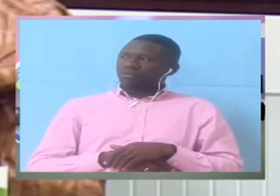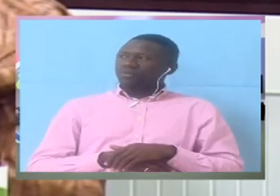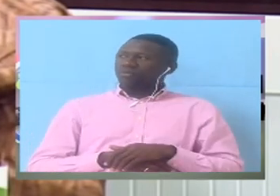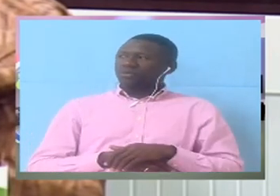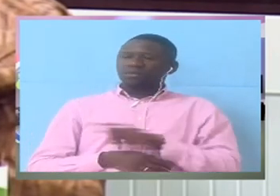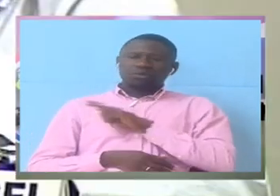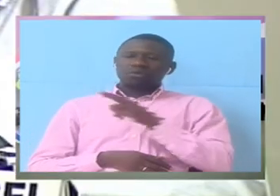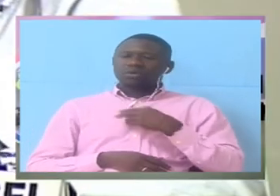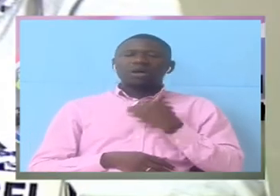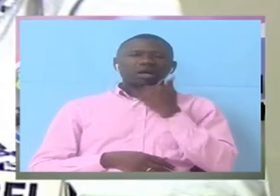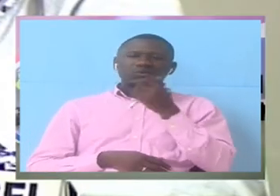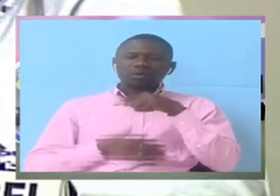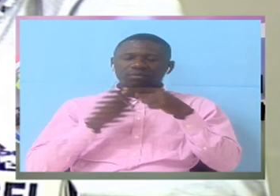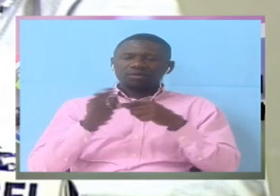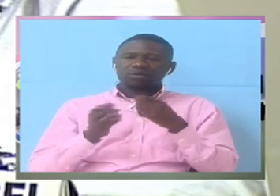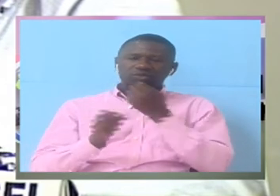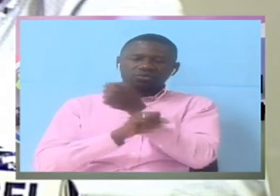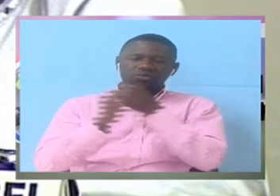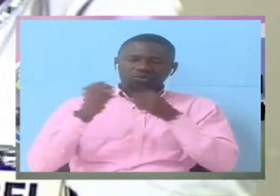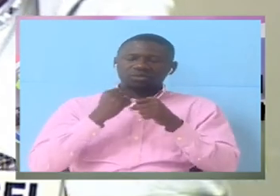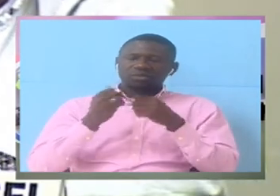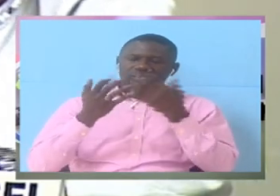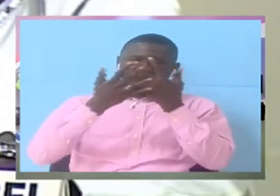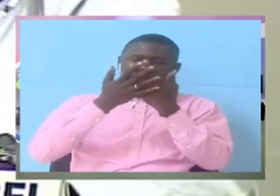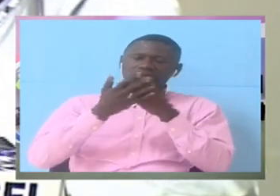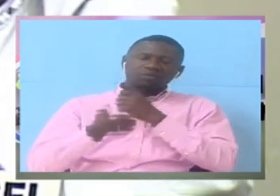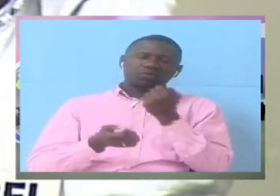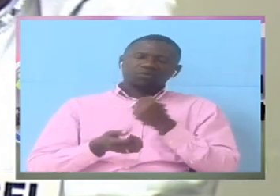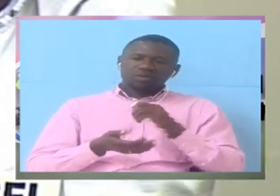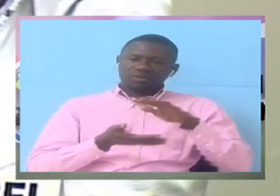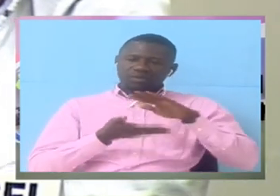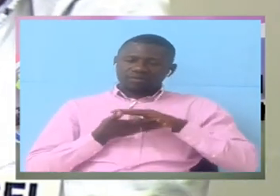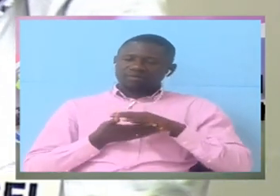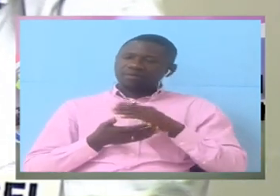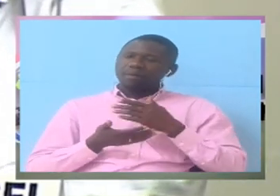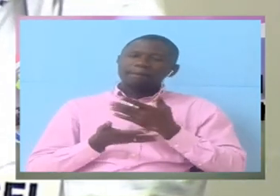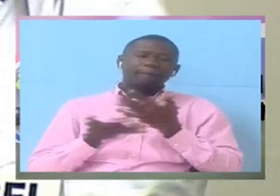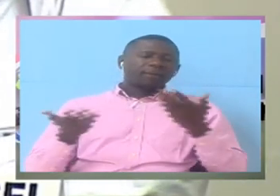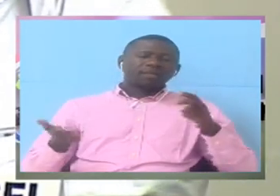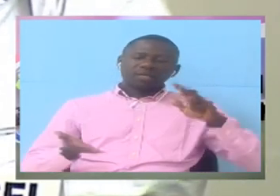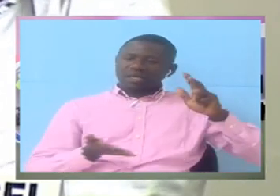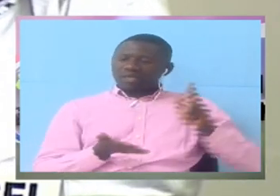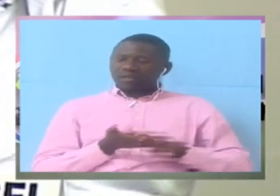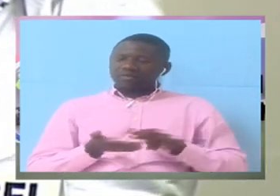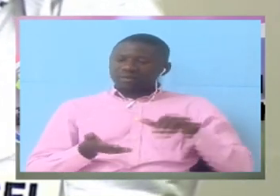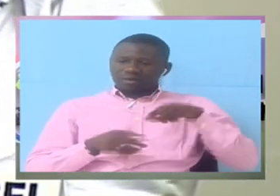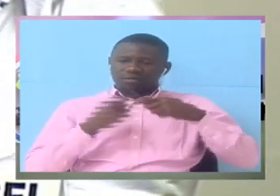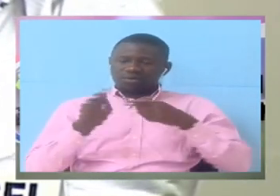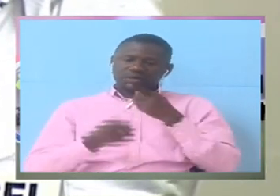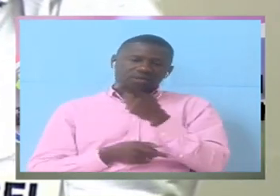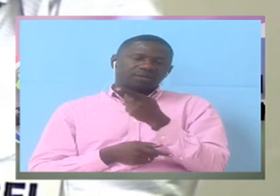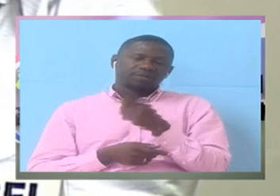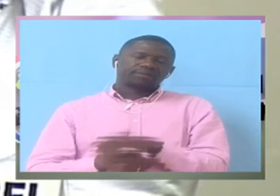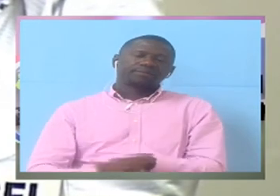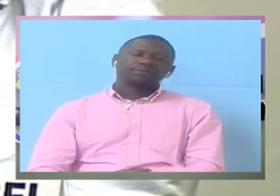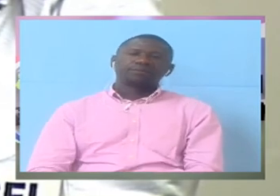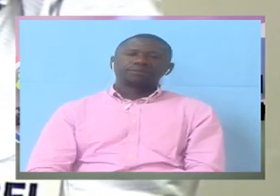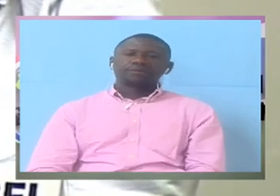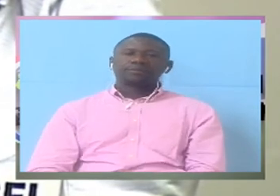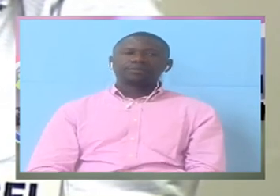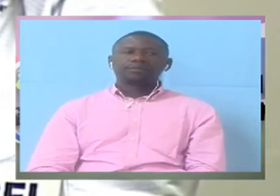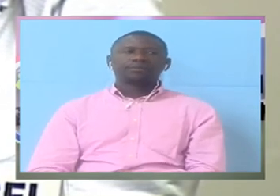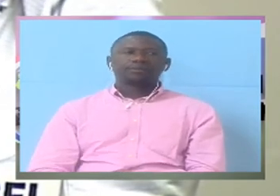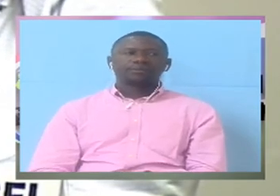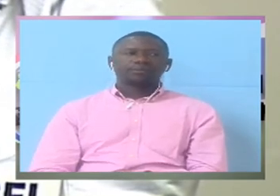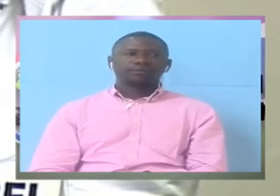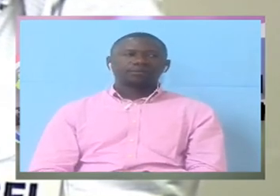conditions at Mile 2 prisons because we have received a lot of evidence on that. my two taranya be nyamin te teñi nin kala wala